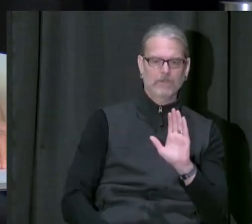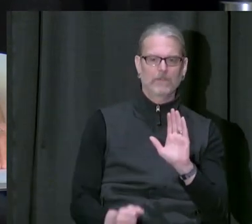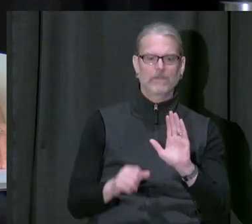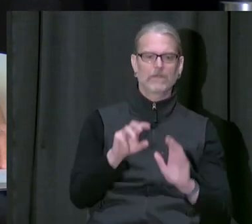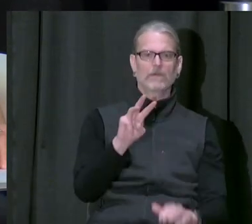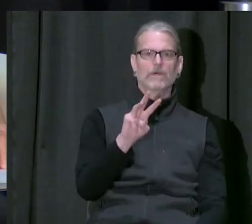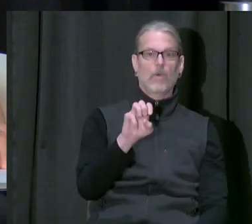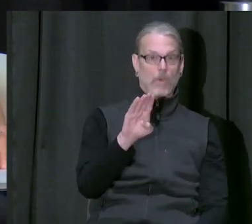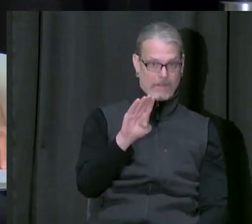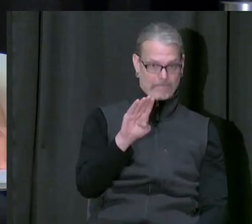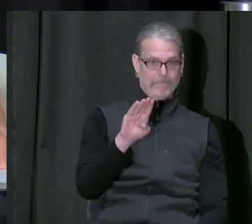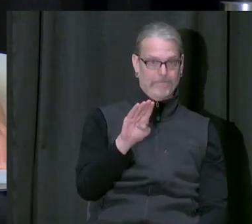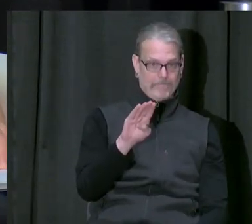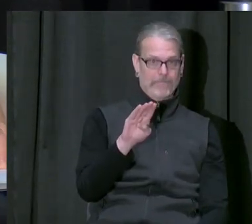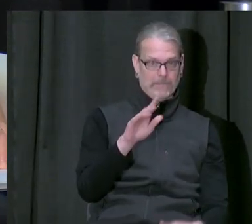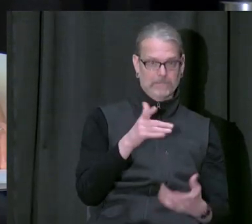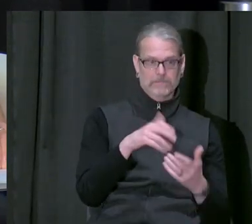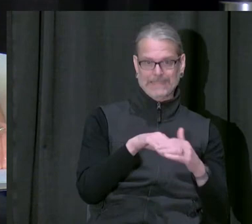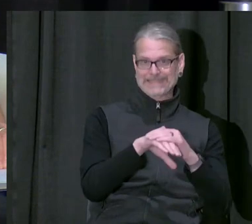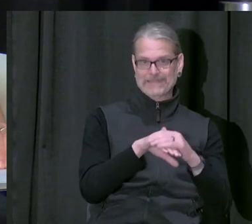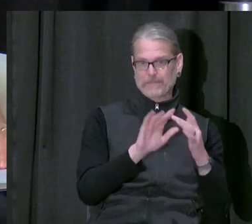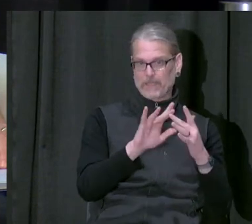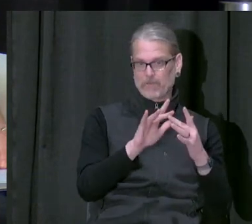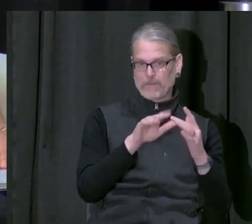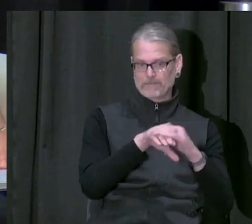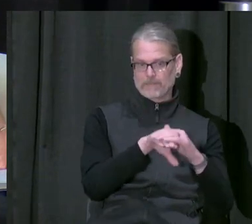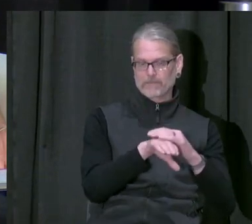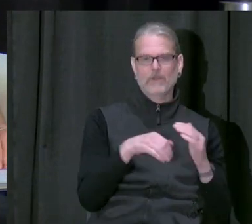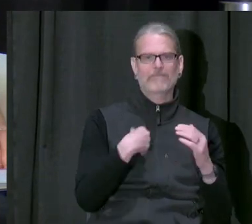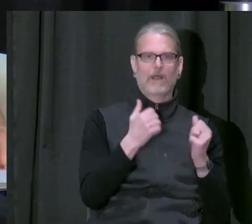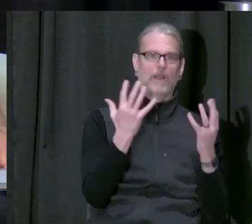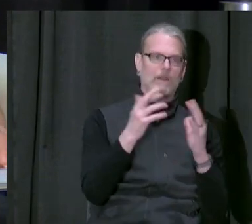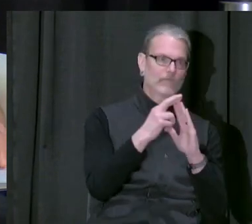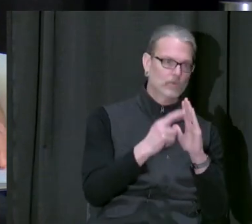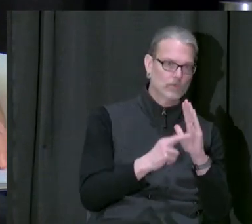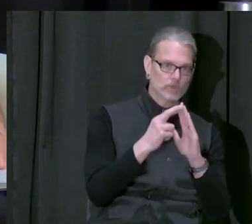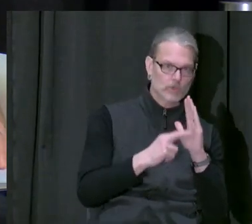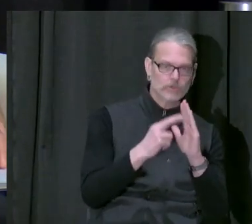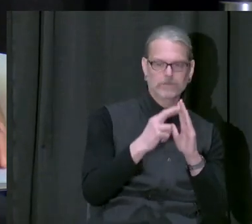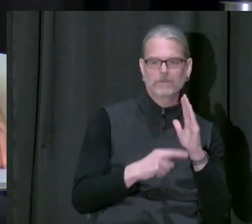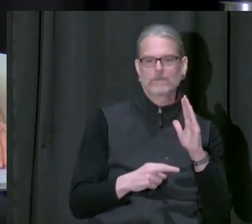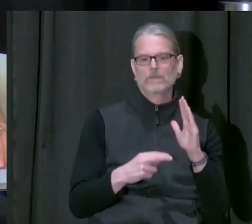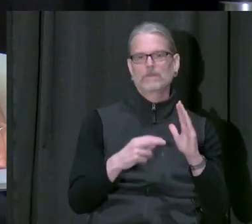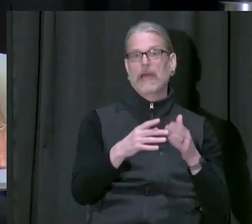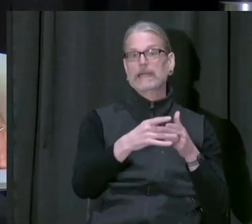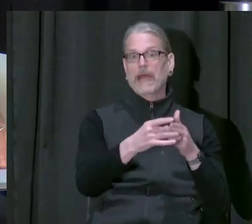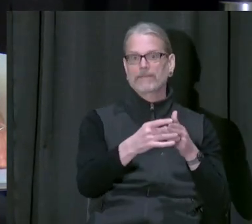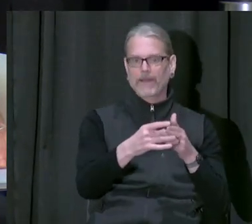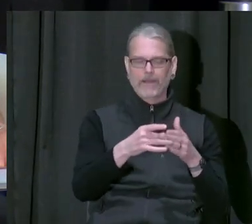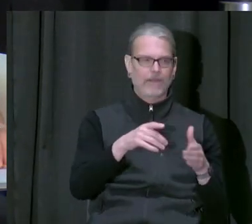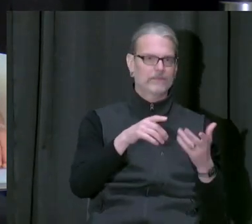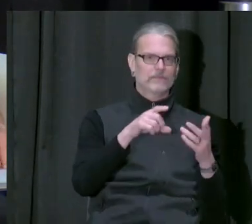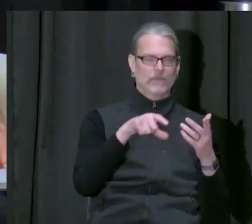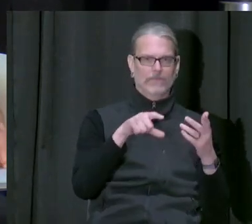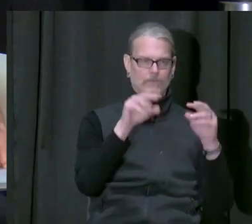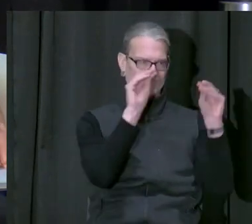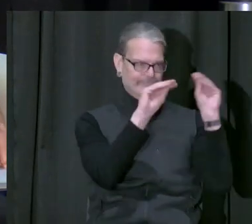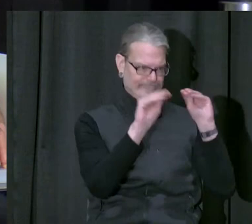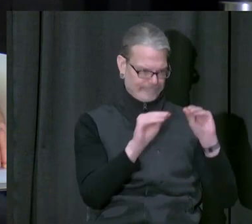web accessibility, you know, we have lots of guidelines, we have lots of particular things that we know we need to do to make a